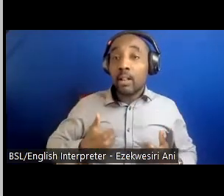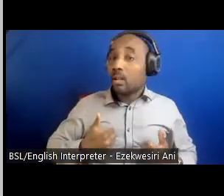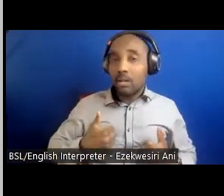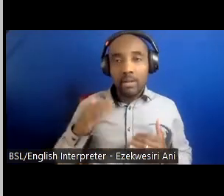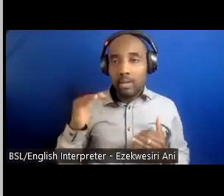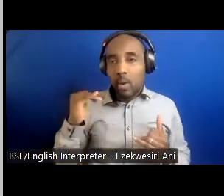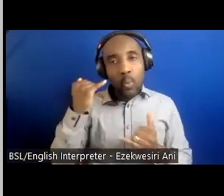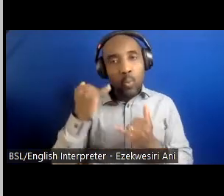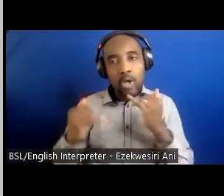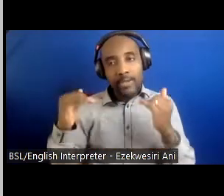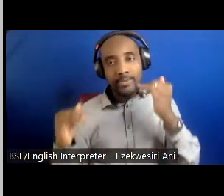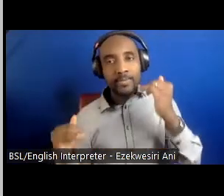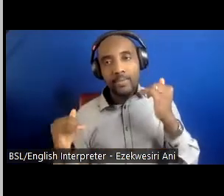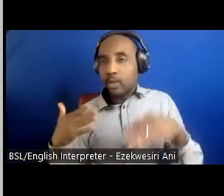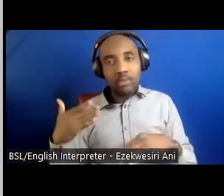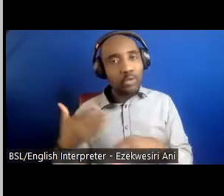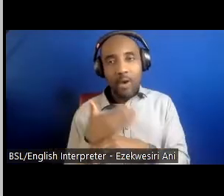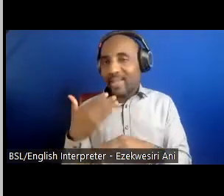during May 2021.